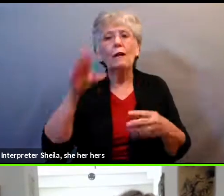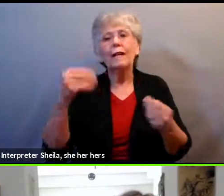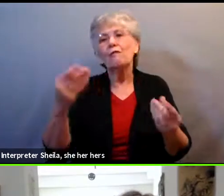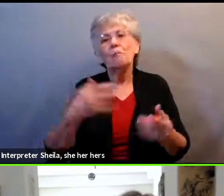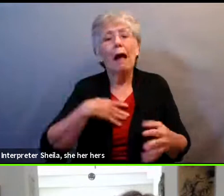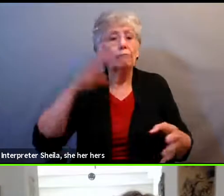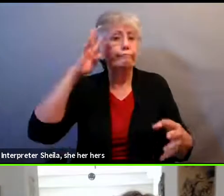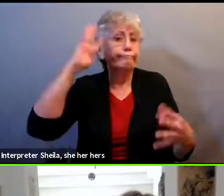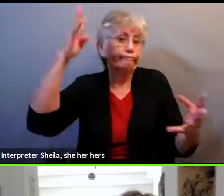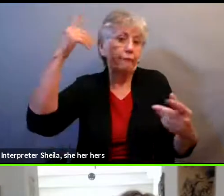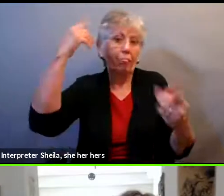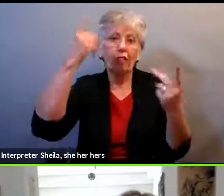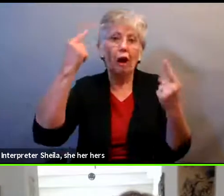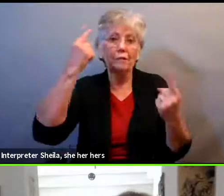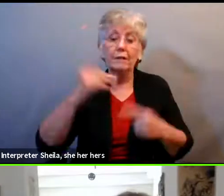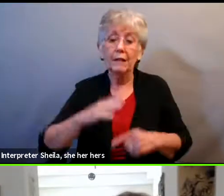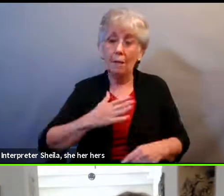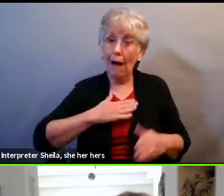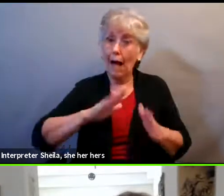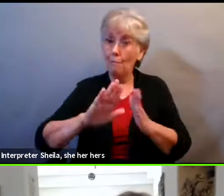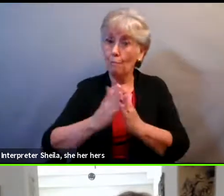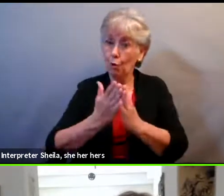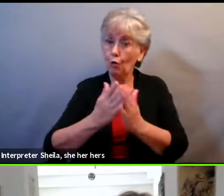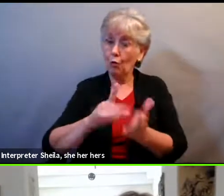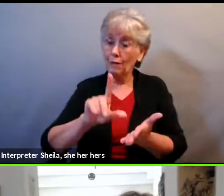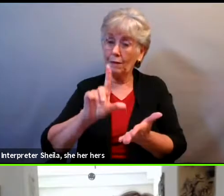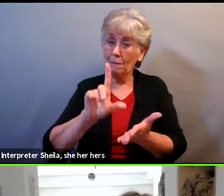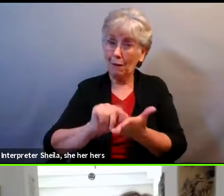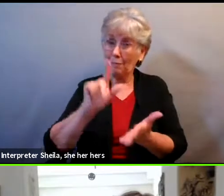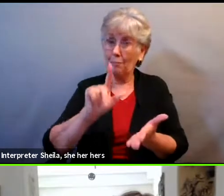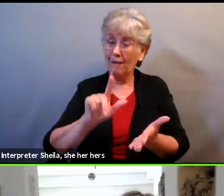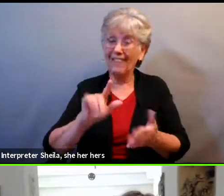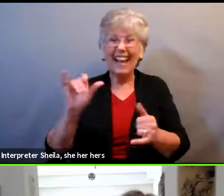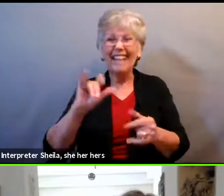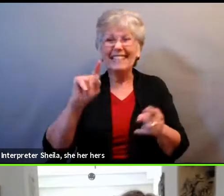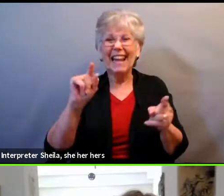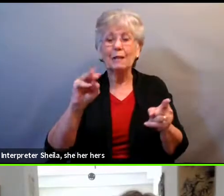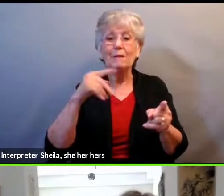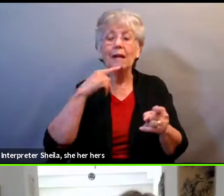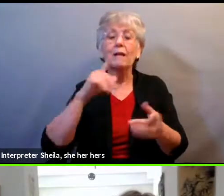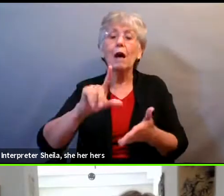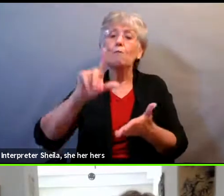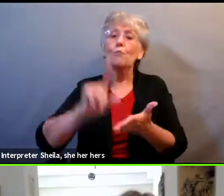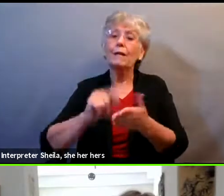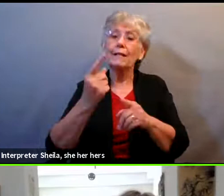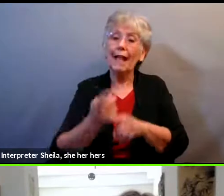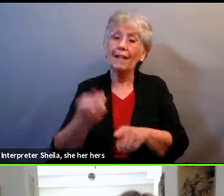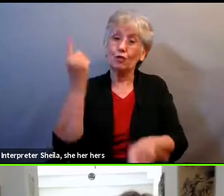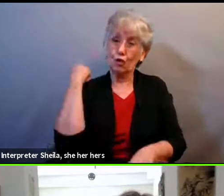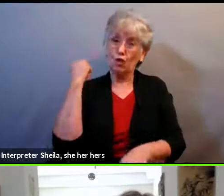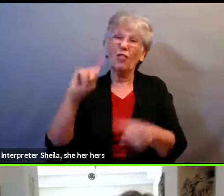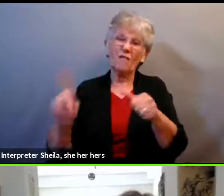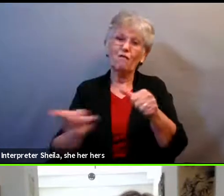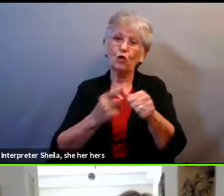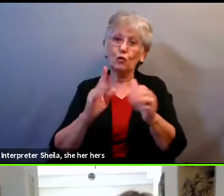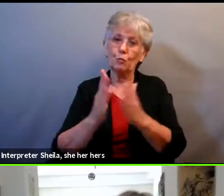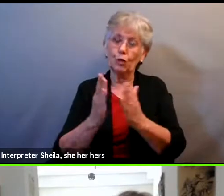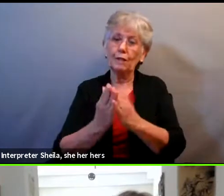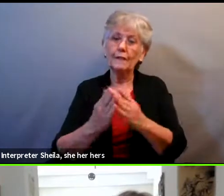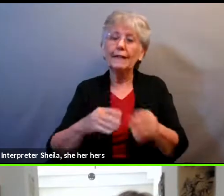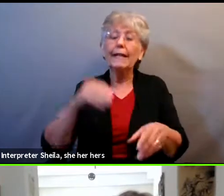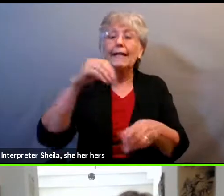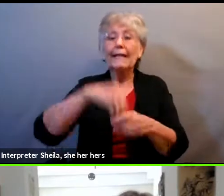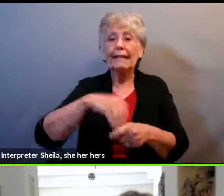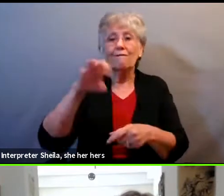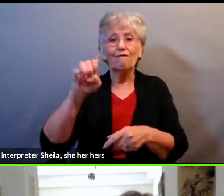thoughts. My book came out, as Tatum said, last year. My book came out, the first book, in